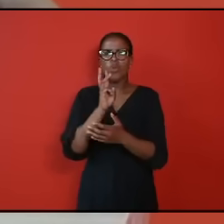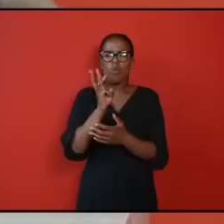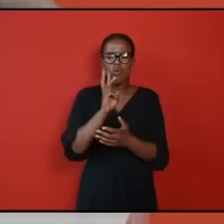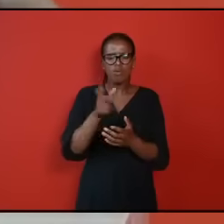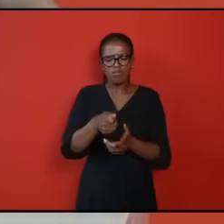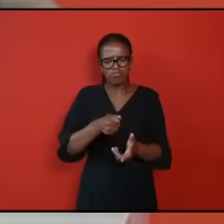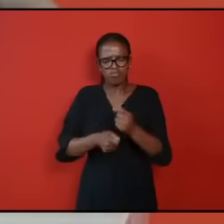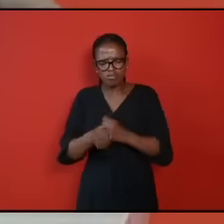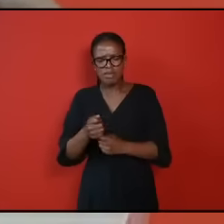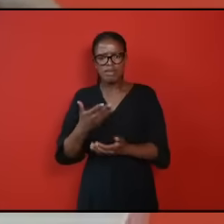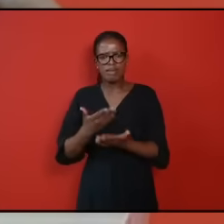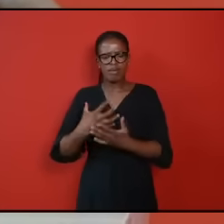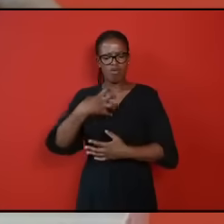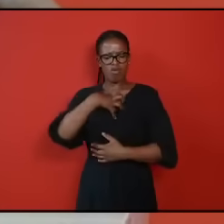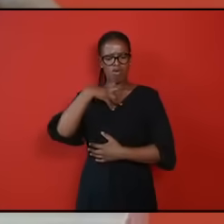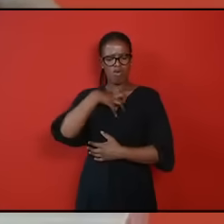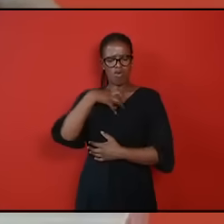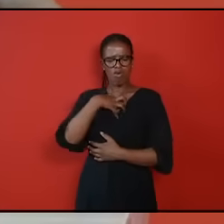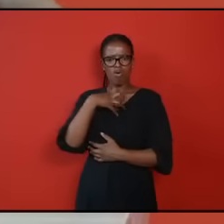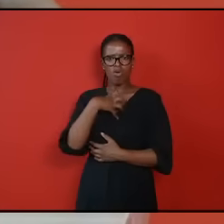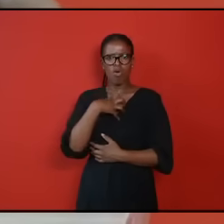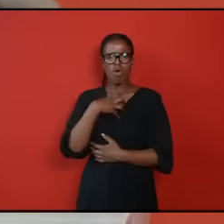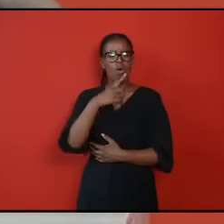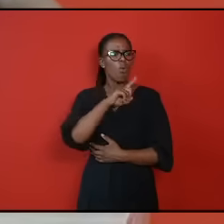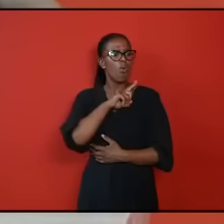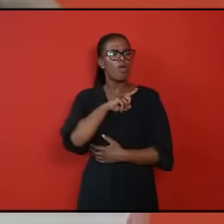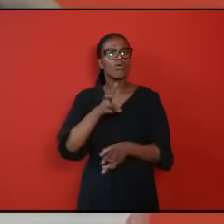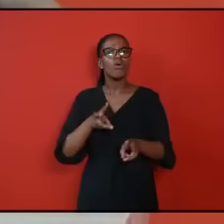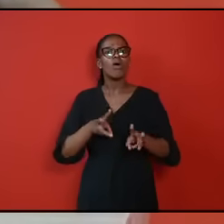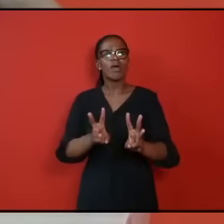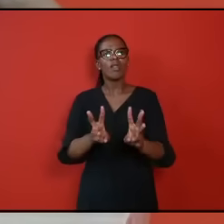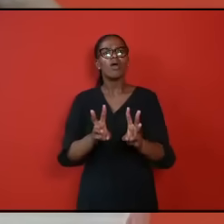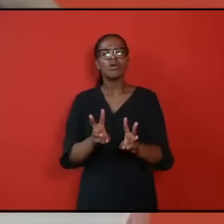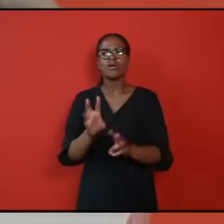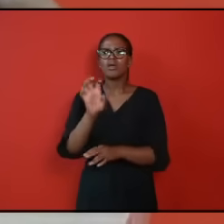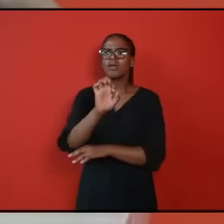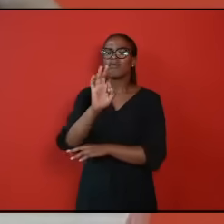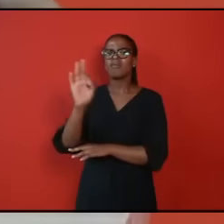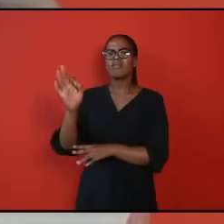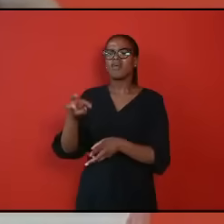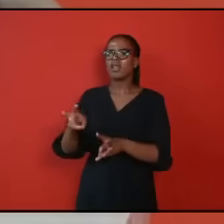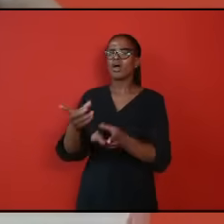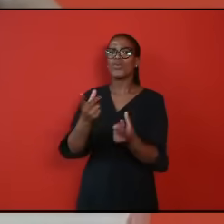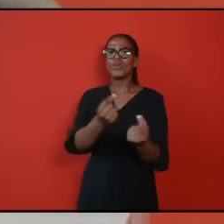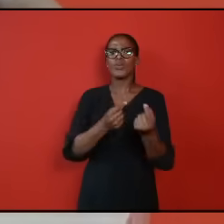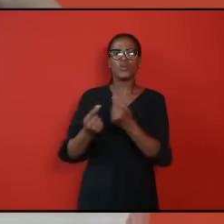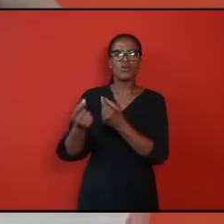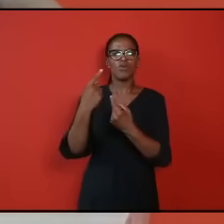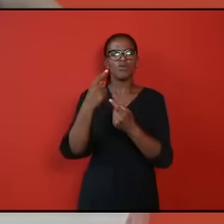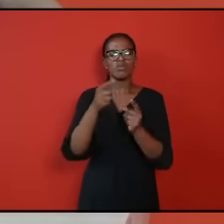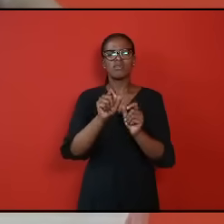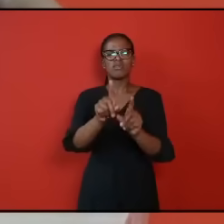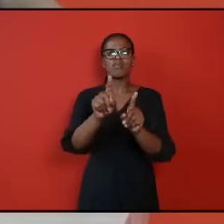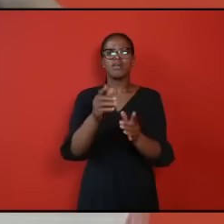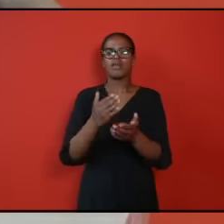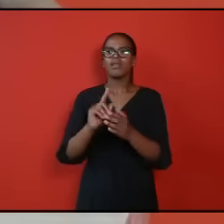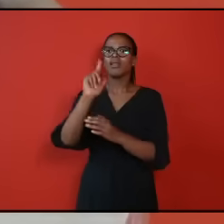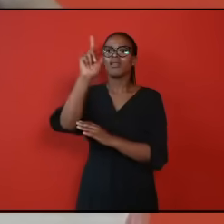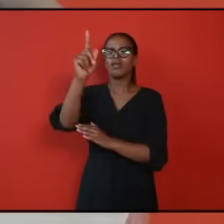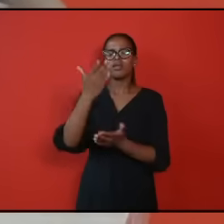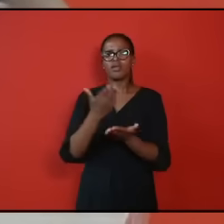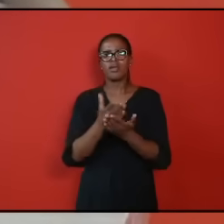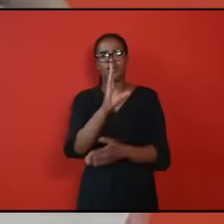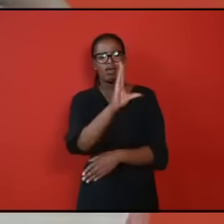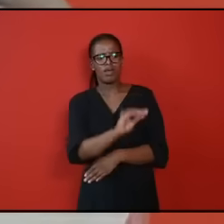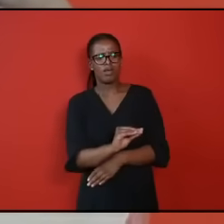mine. Why do you allow EFF to do all of this for you to come later to claim that